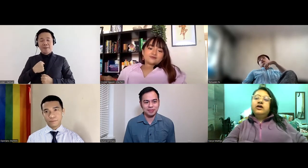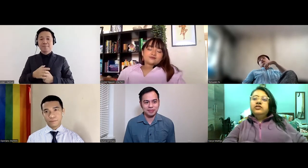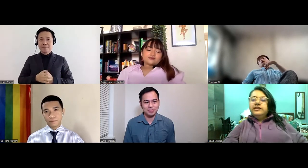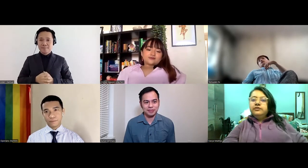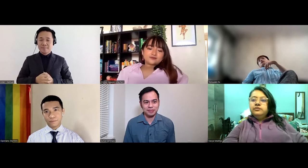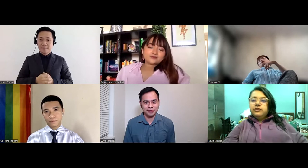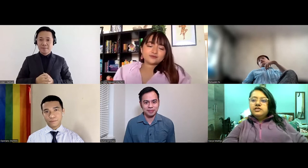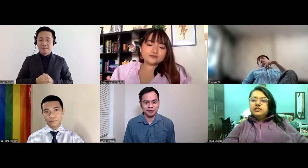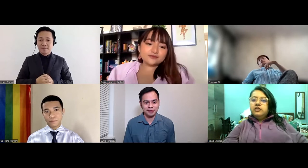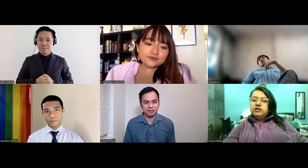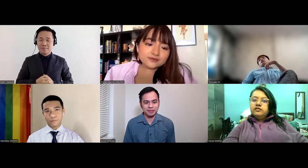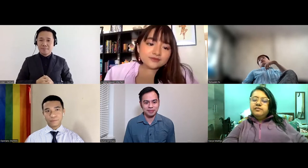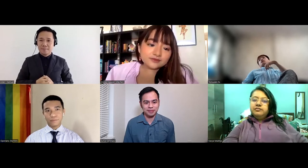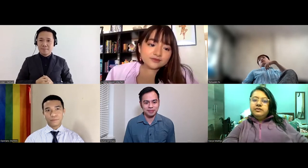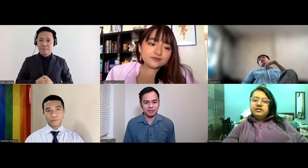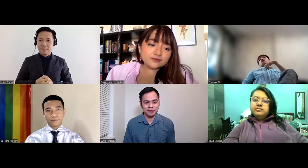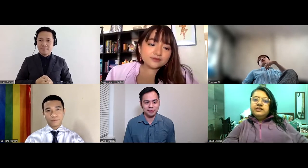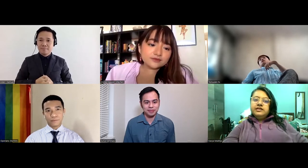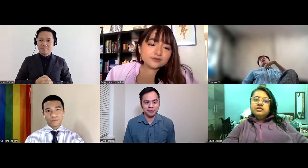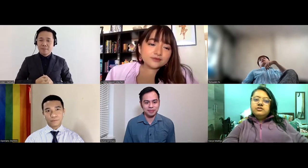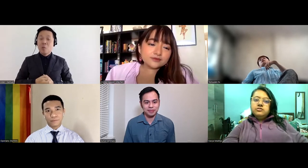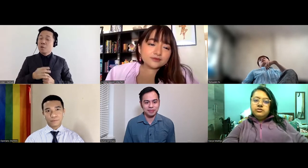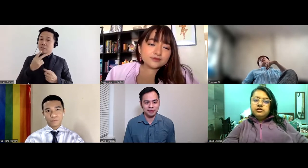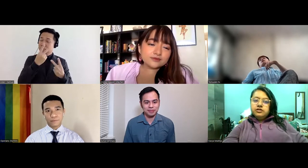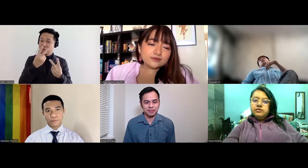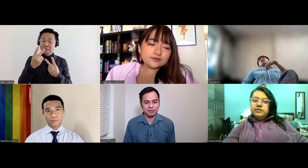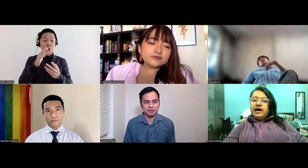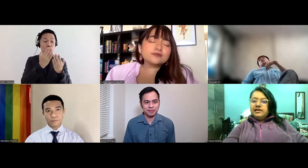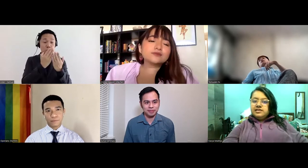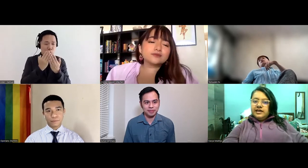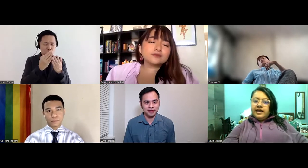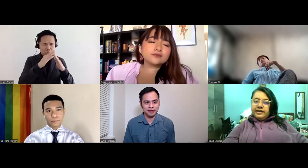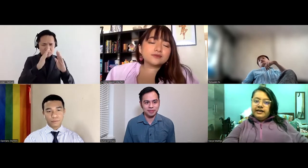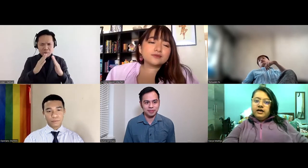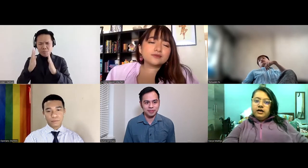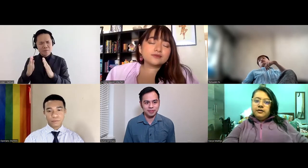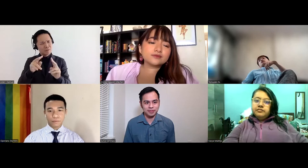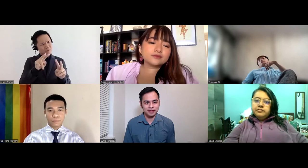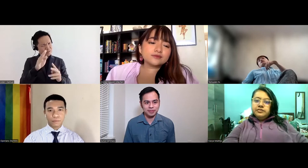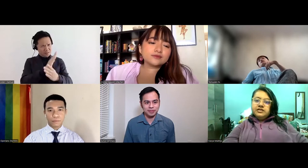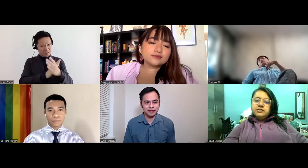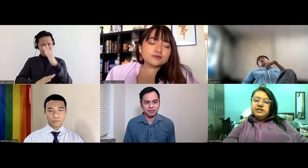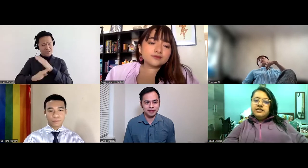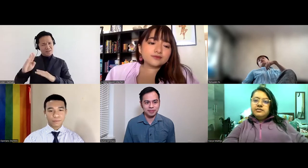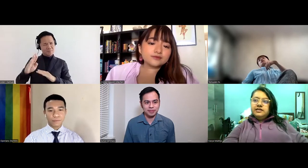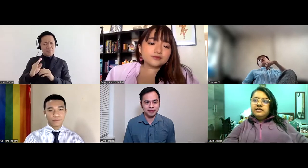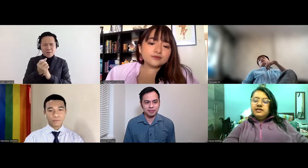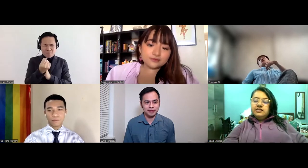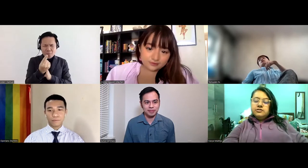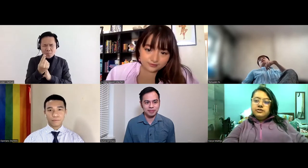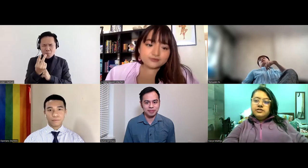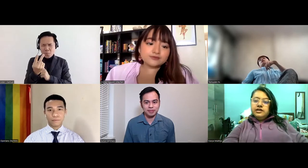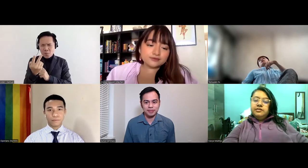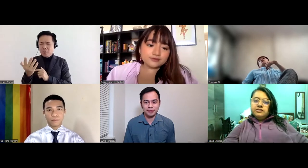know, now that we do not see a lot of people with disabilities in schools, we hardly see any persons with disabilities